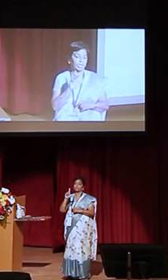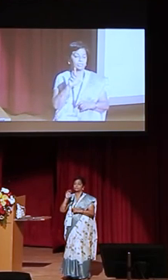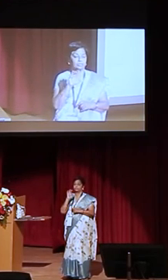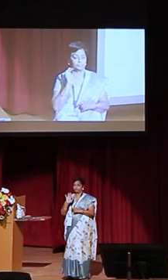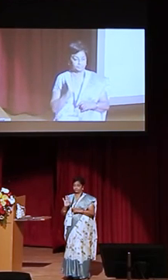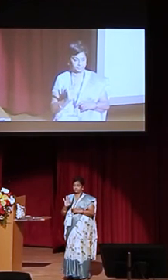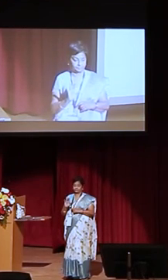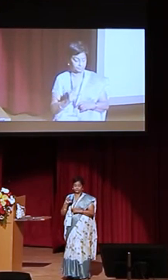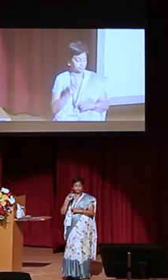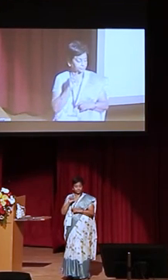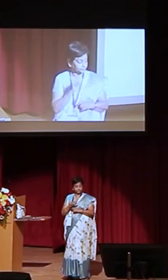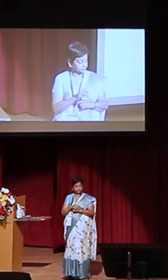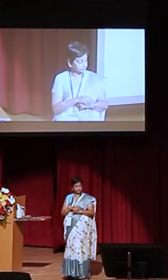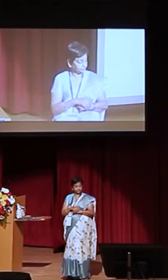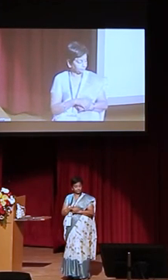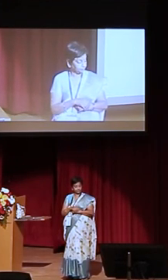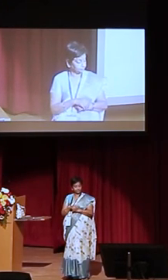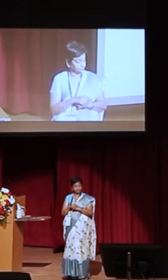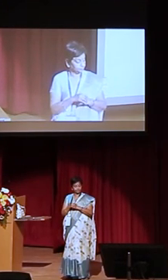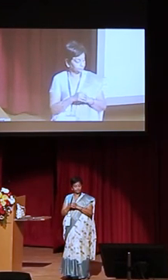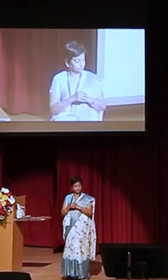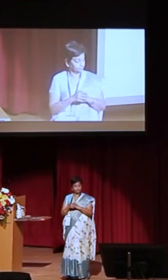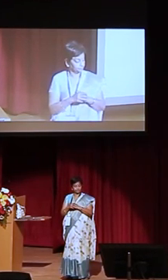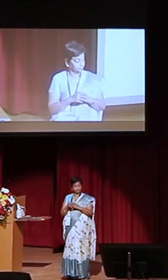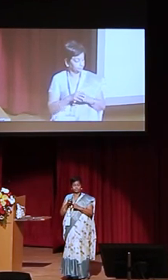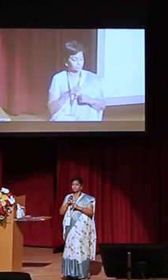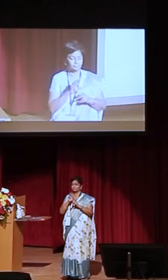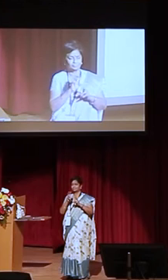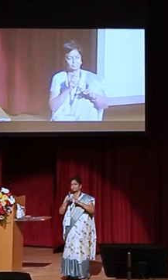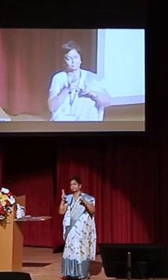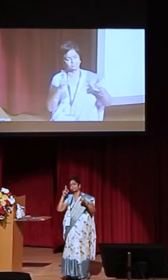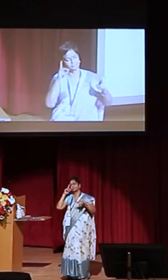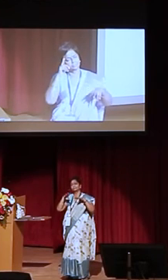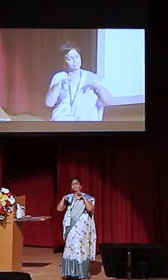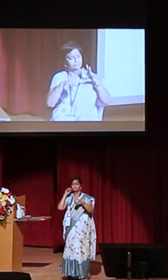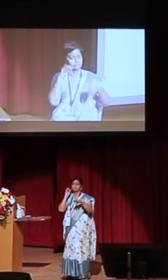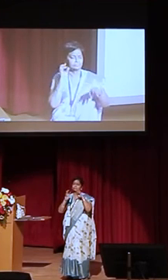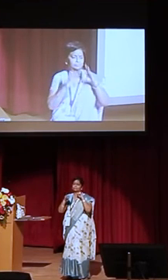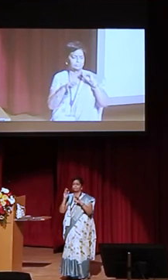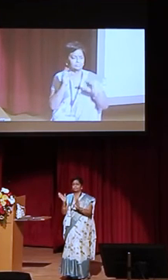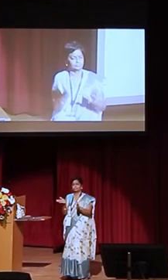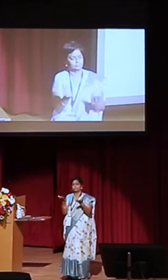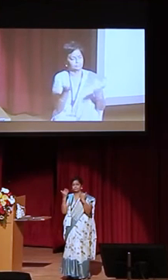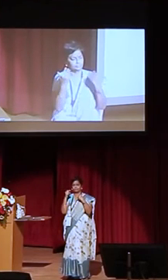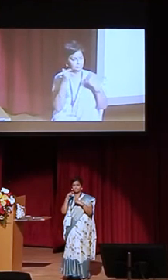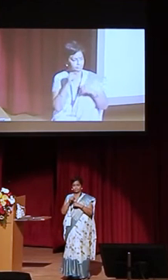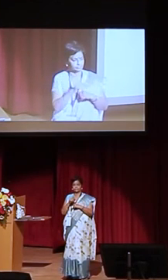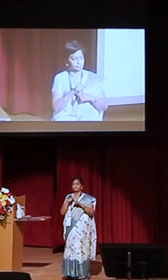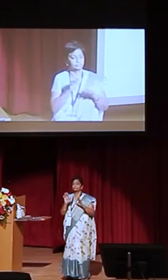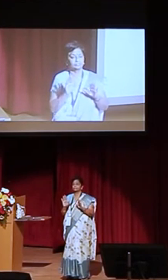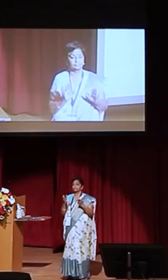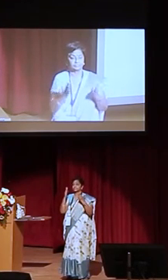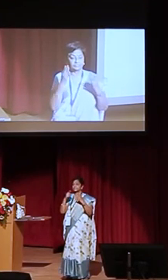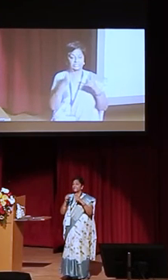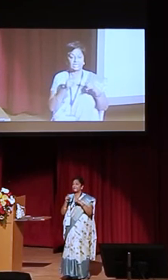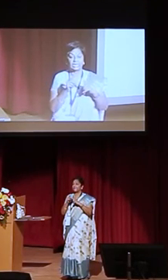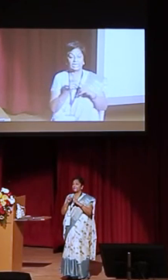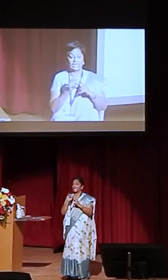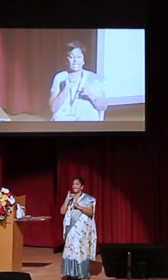any language can be taught, and more importantly, any language can be learned. But one must start with the